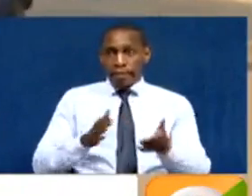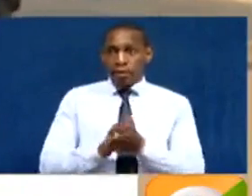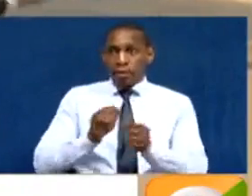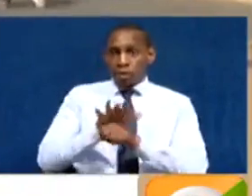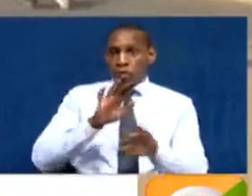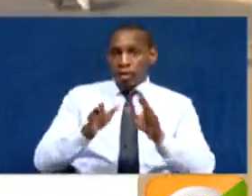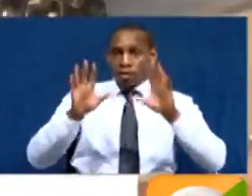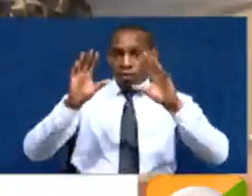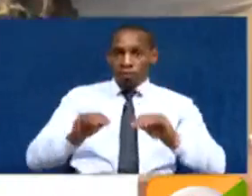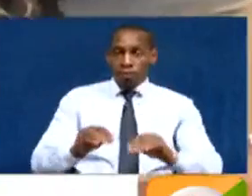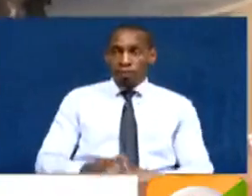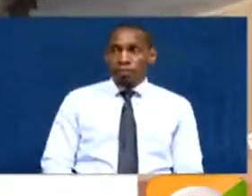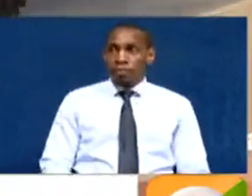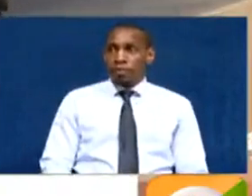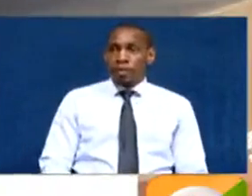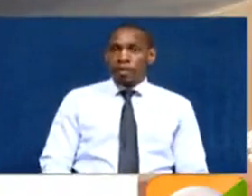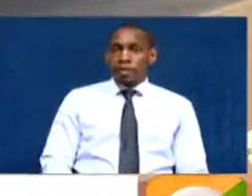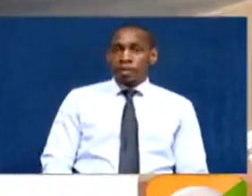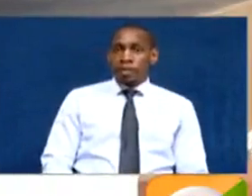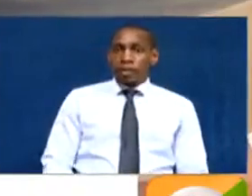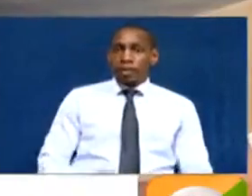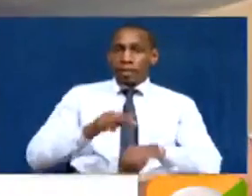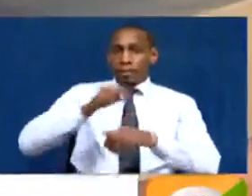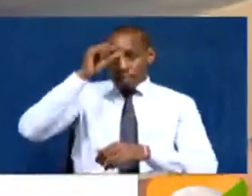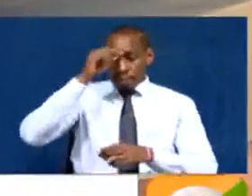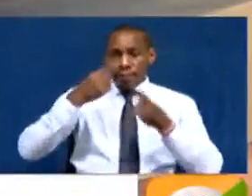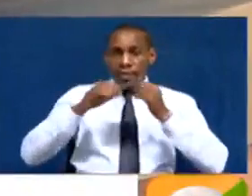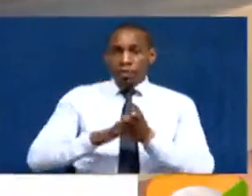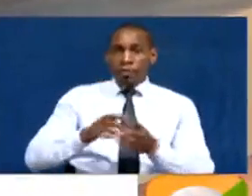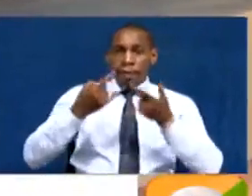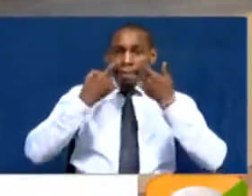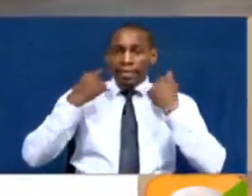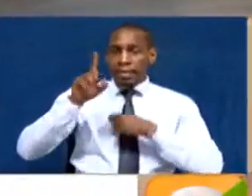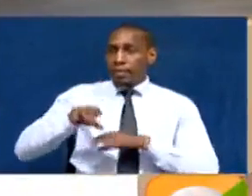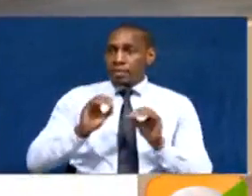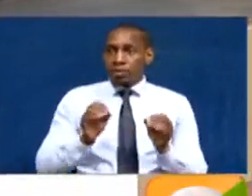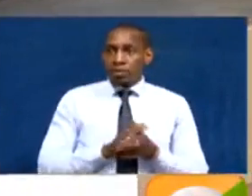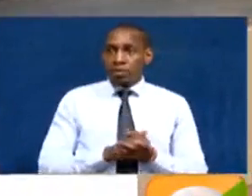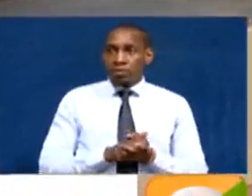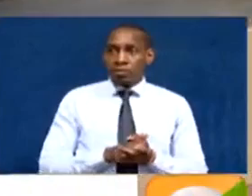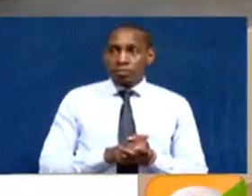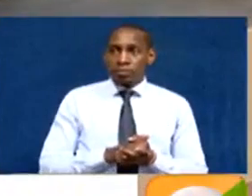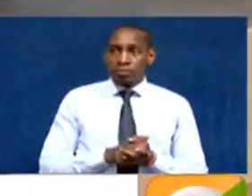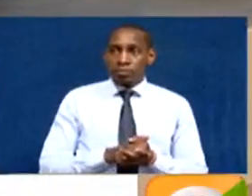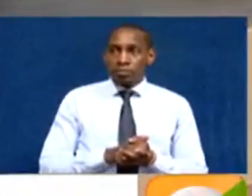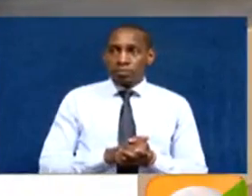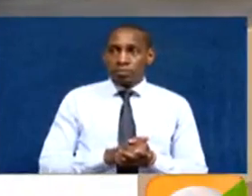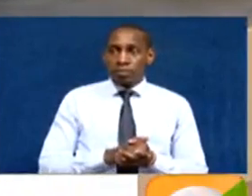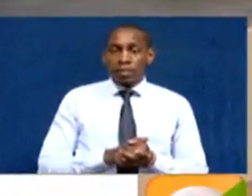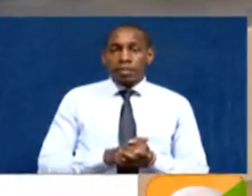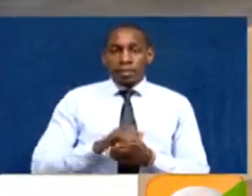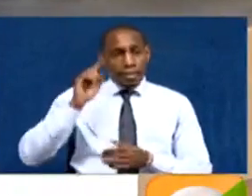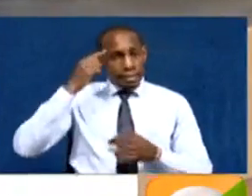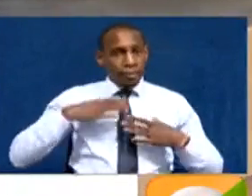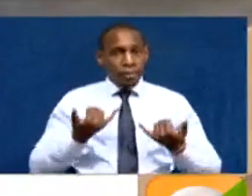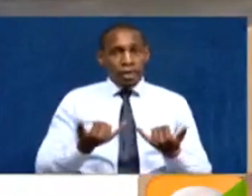COVID ni kama imeisha. Since the government said it's not a must we put on our masks, and I think that's